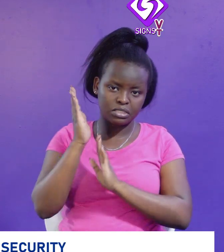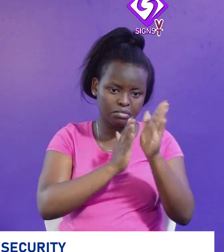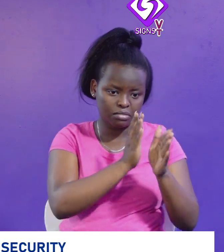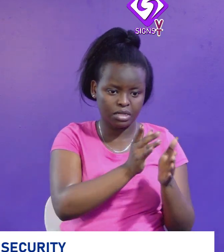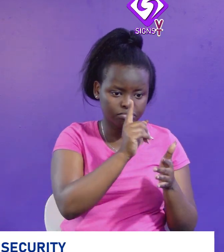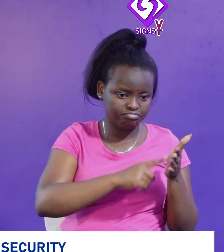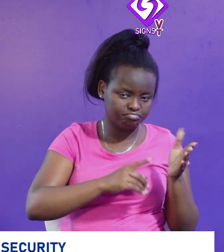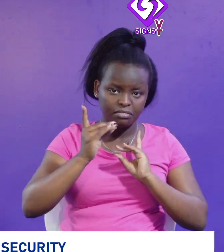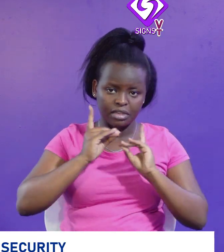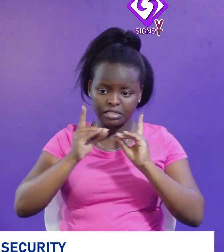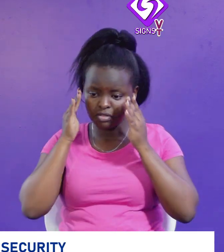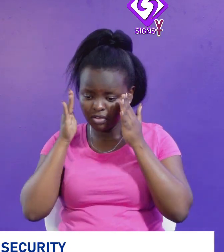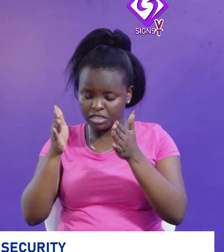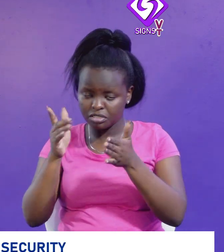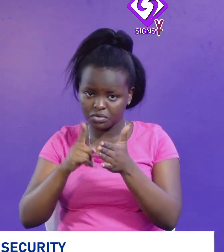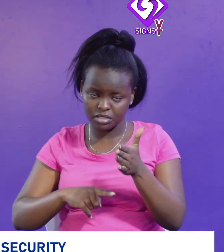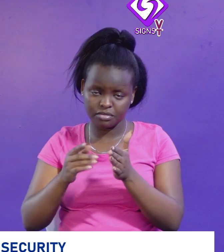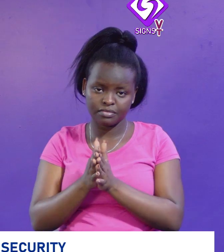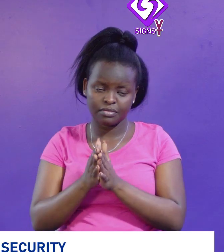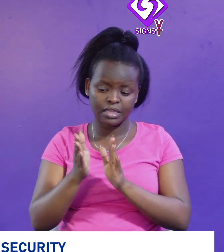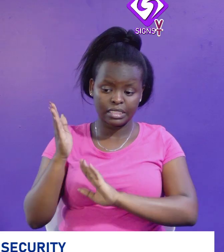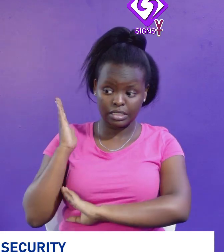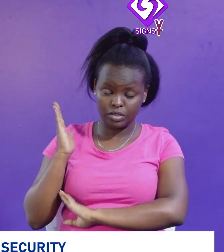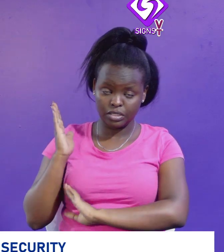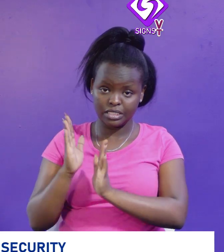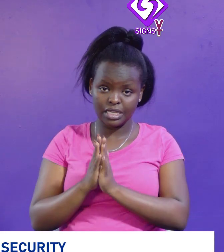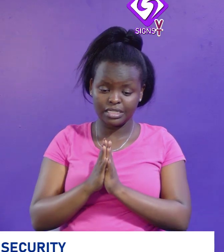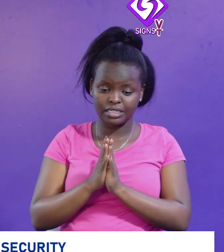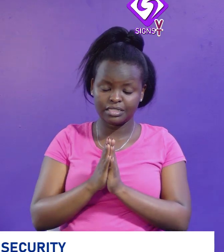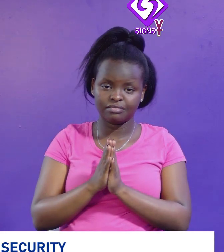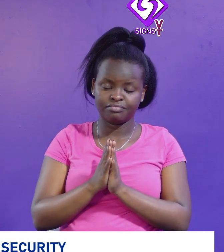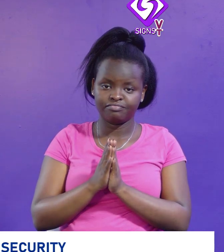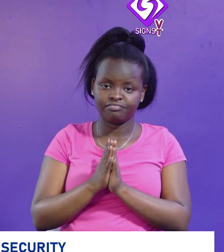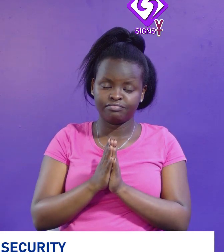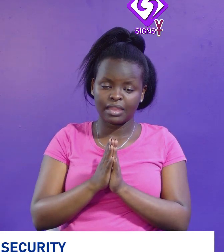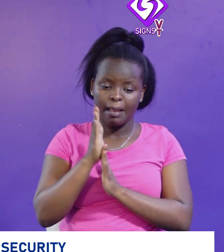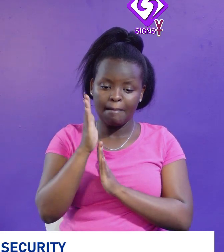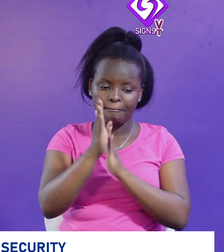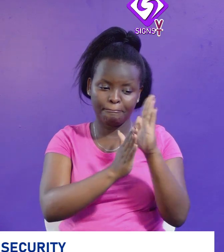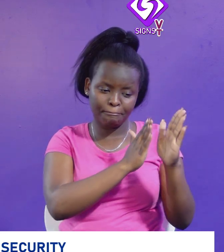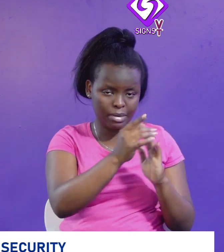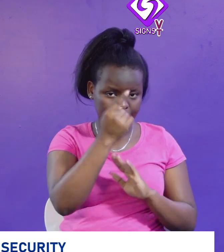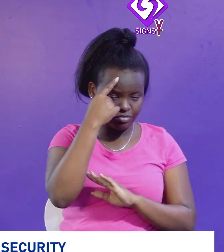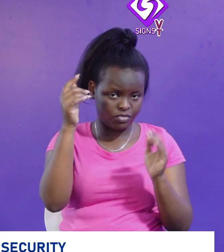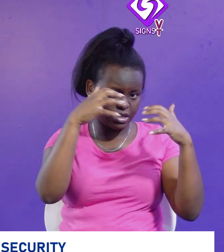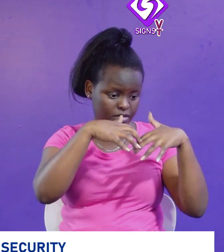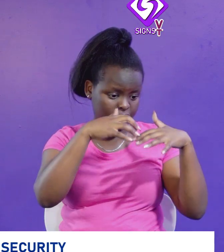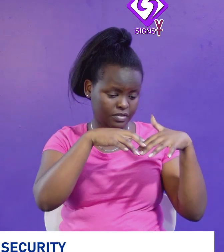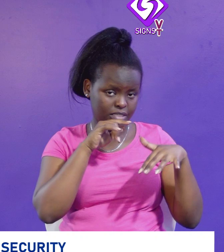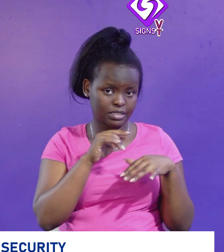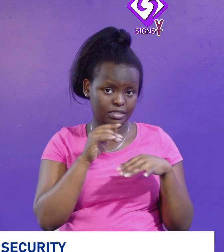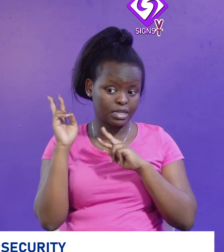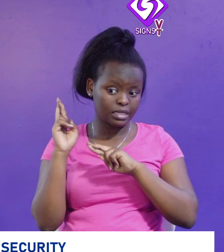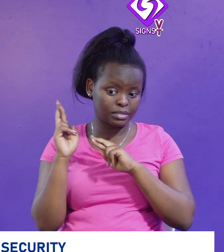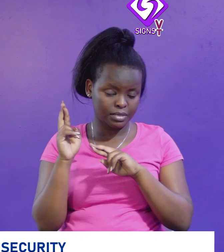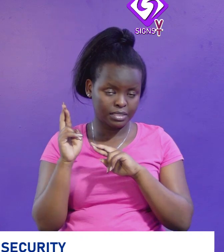discussions focused on logistical, security, and infrastructural arrangements for the event, which is expected to